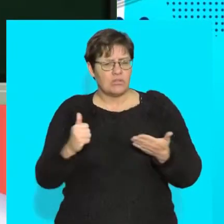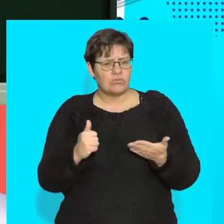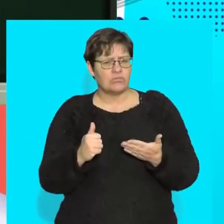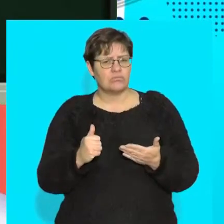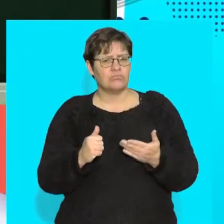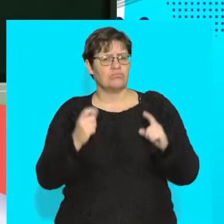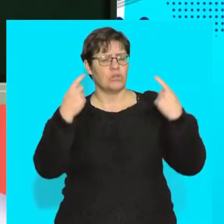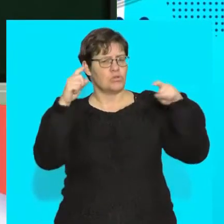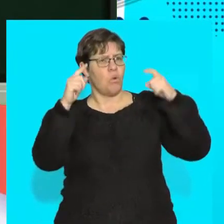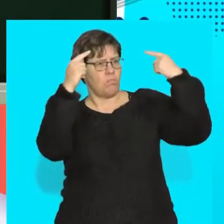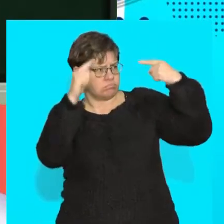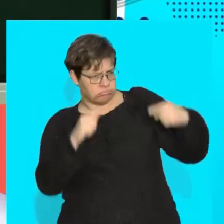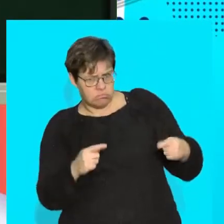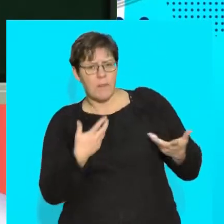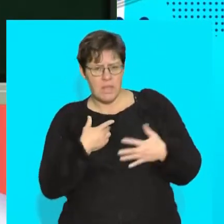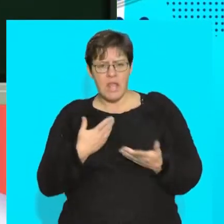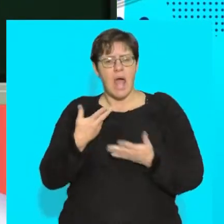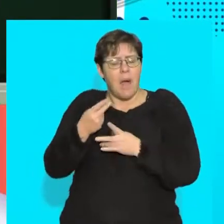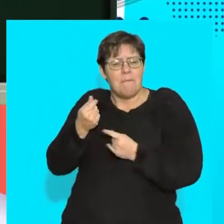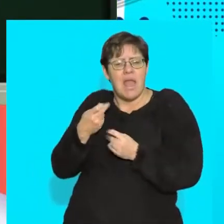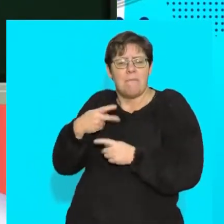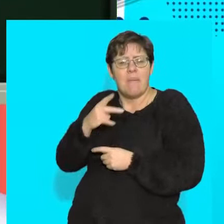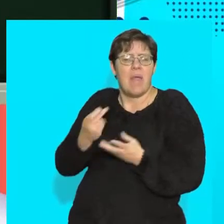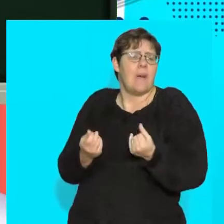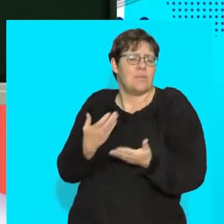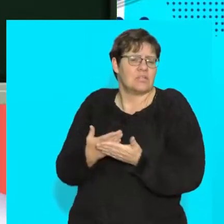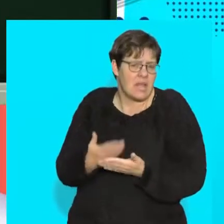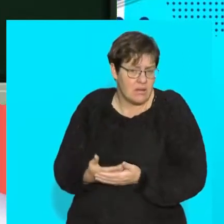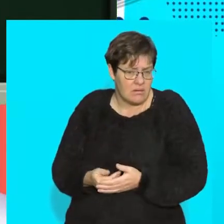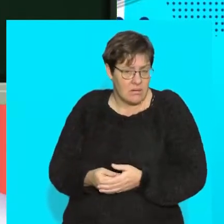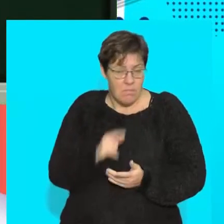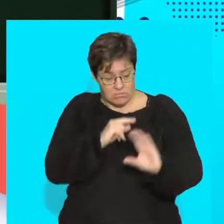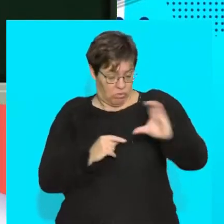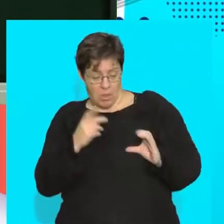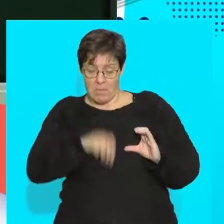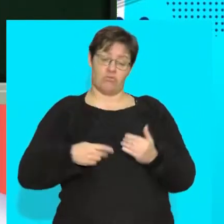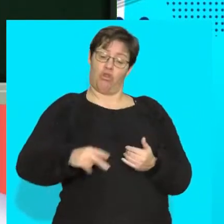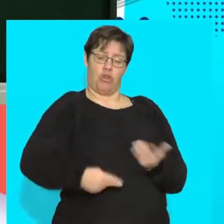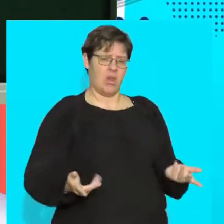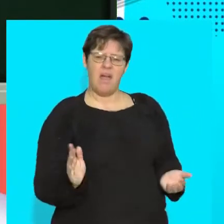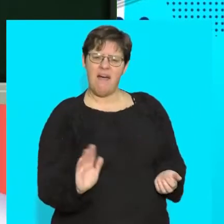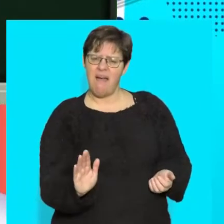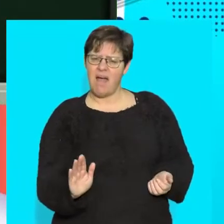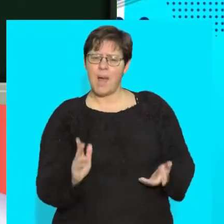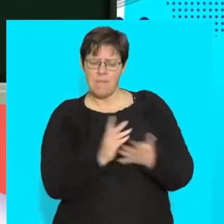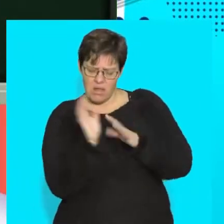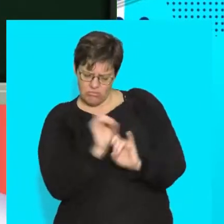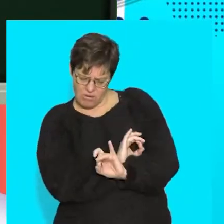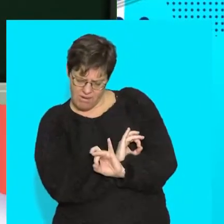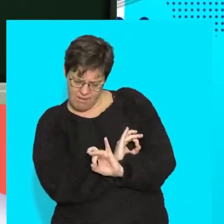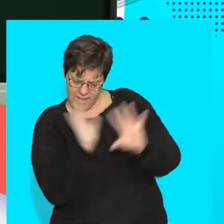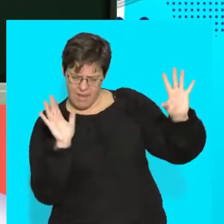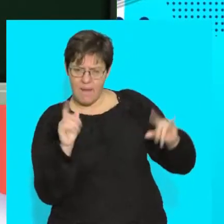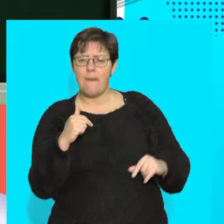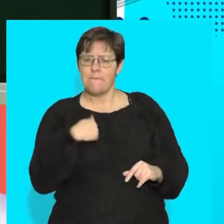of, and how much you can pay in terms of affordability, all those concepts. So you need to make sure you are